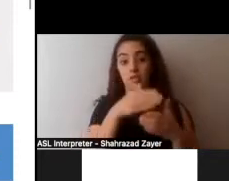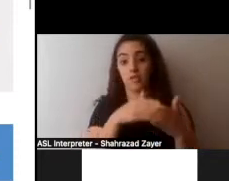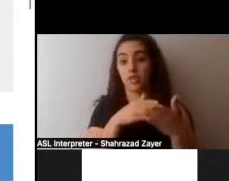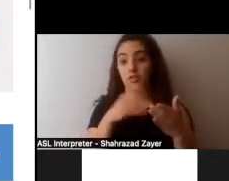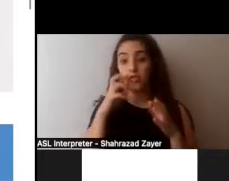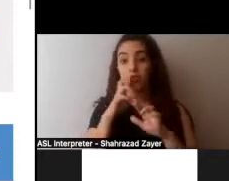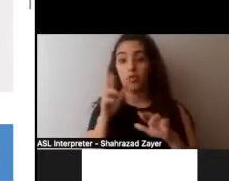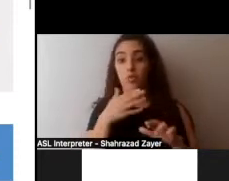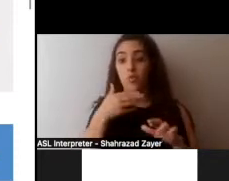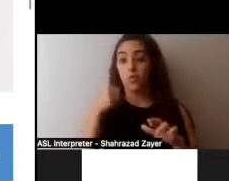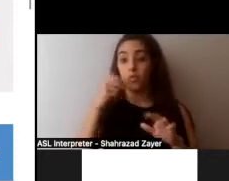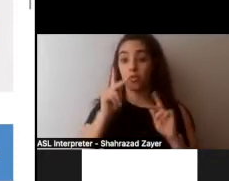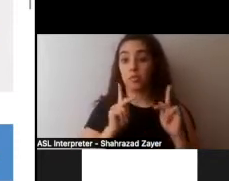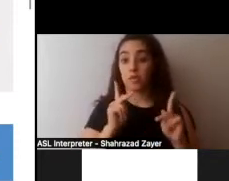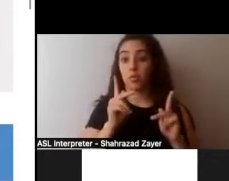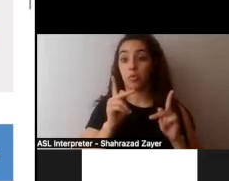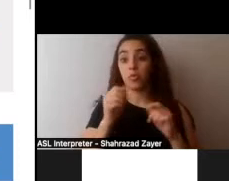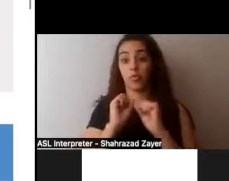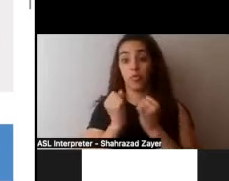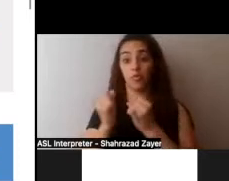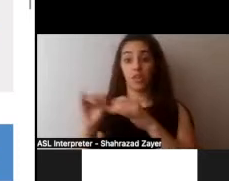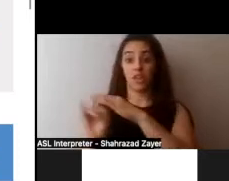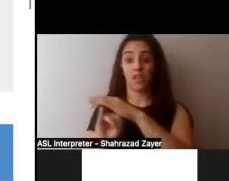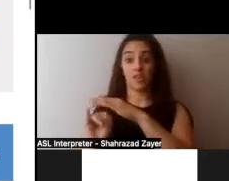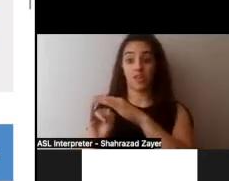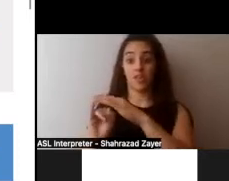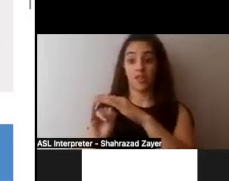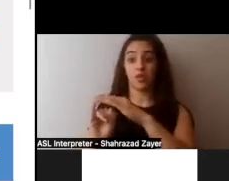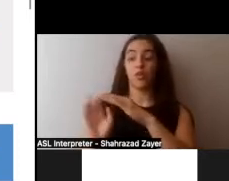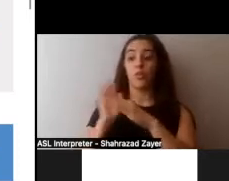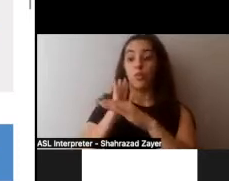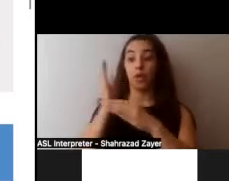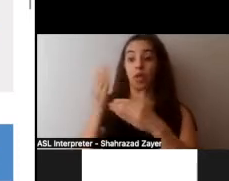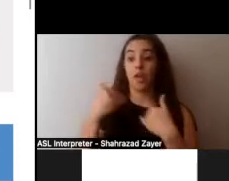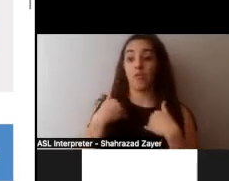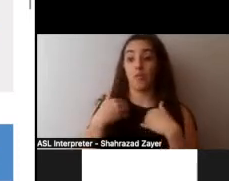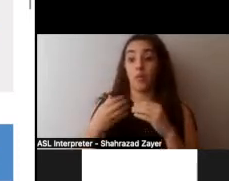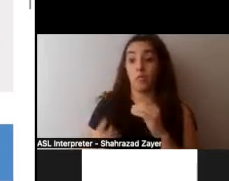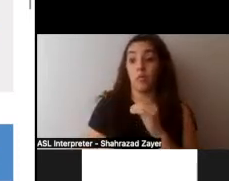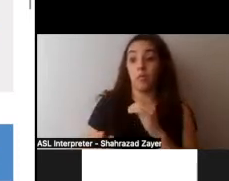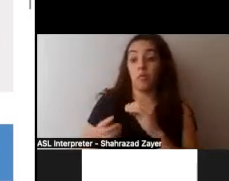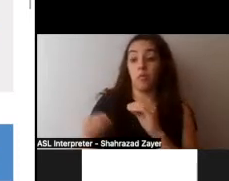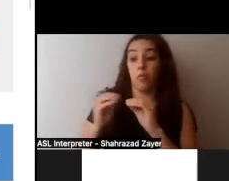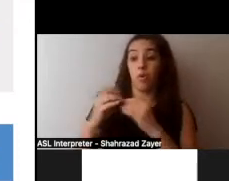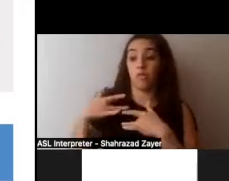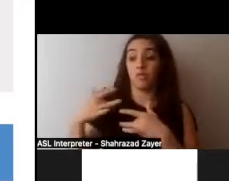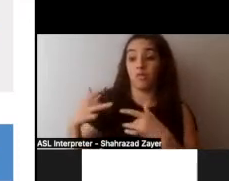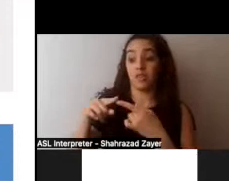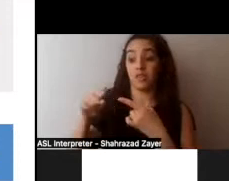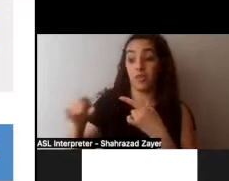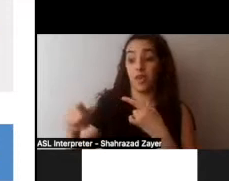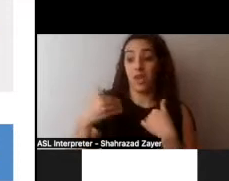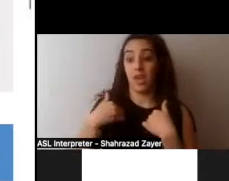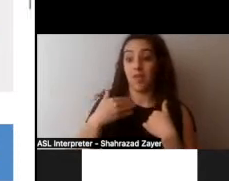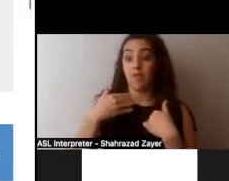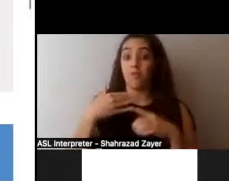socially isolated are more likely to have less healthy behaviors, like poor diets, tobacco use,